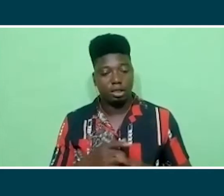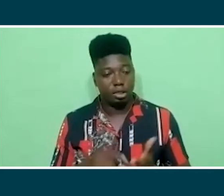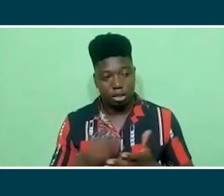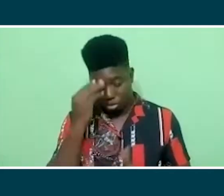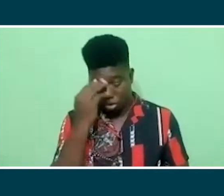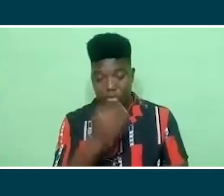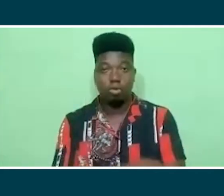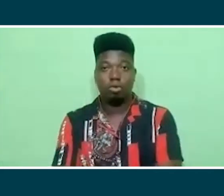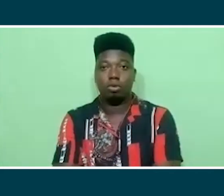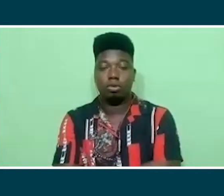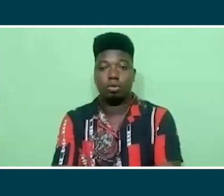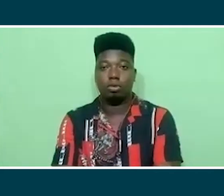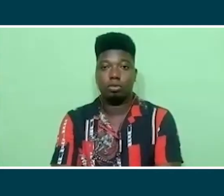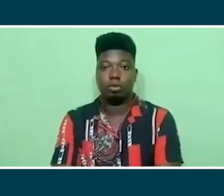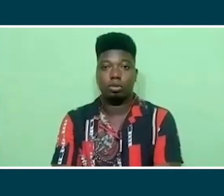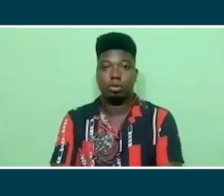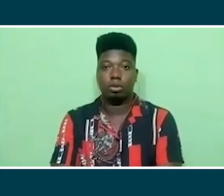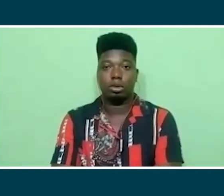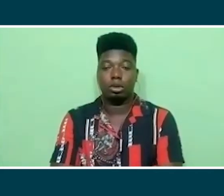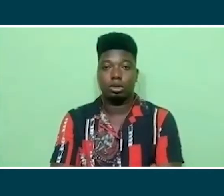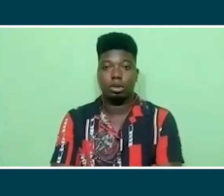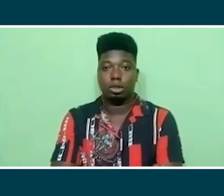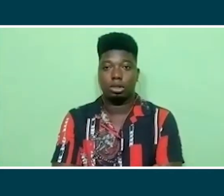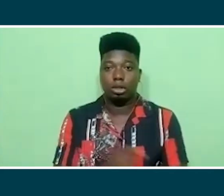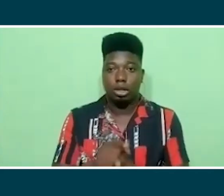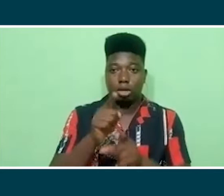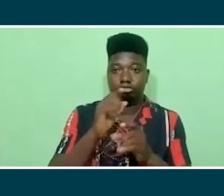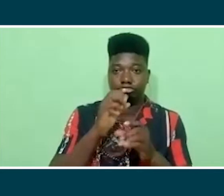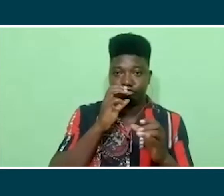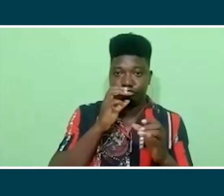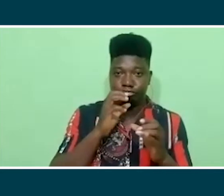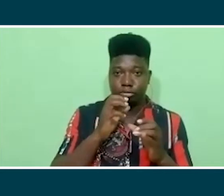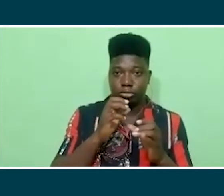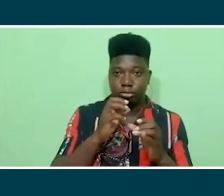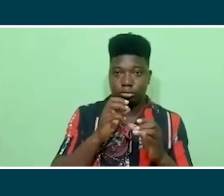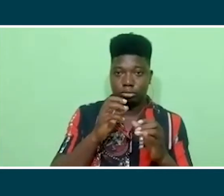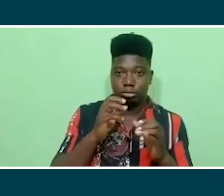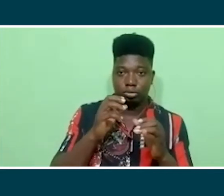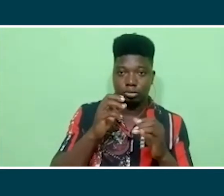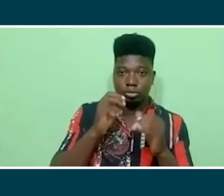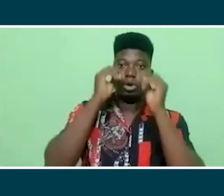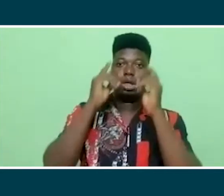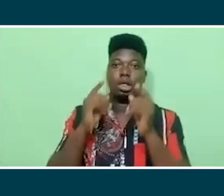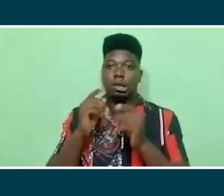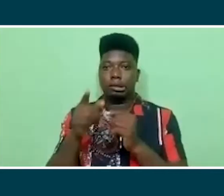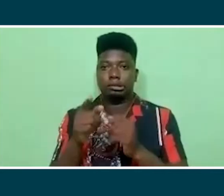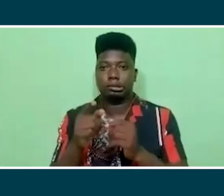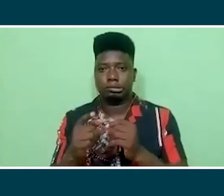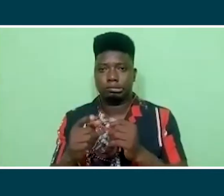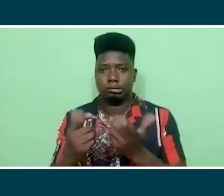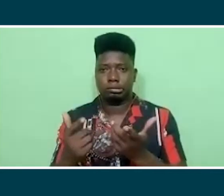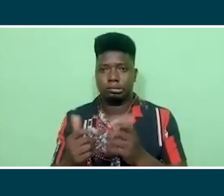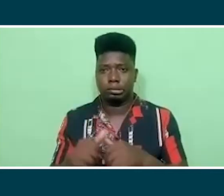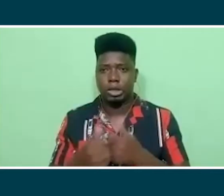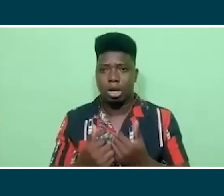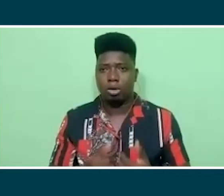and pants and a cape, and Wonder Woman wears the bathing suit. It's so obvious, but then when you see it, you're like, oh crap, yeah, that's not